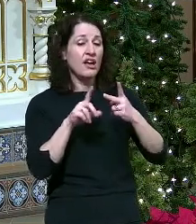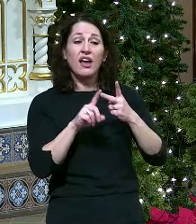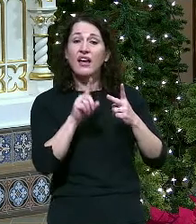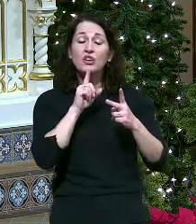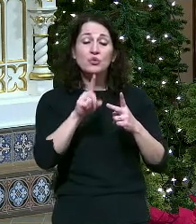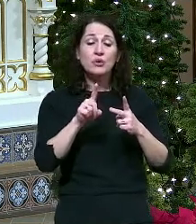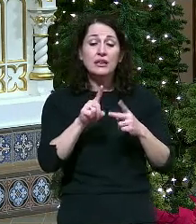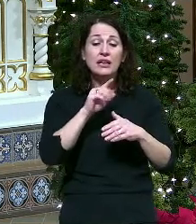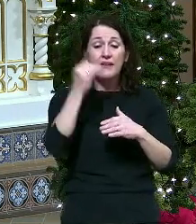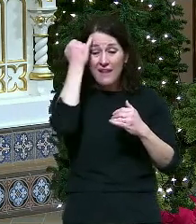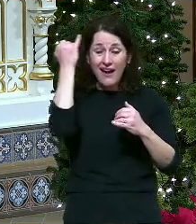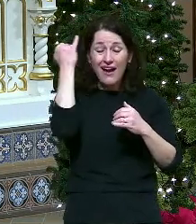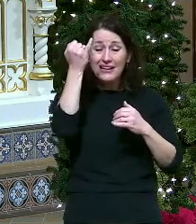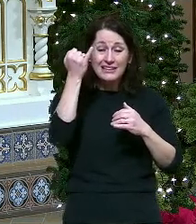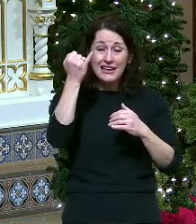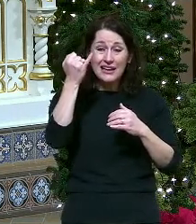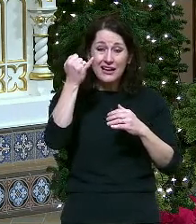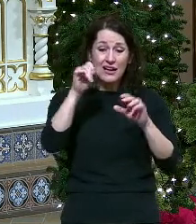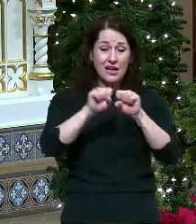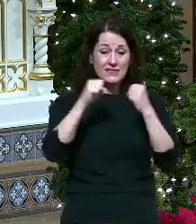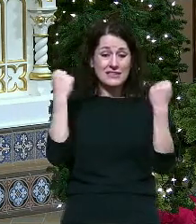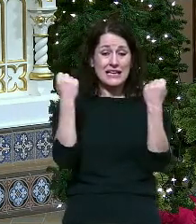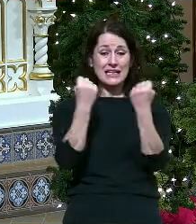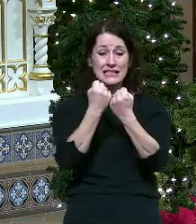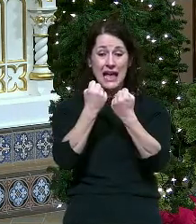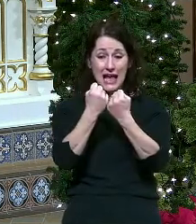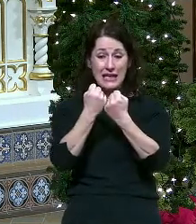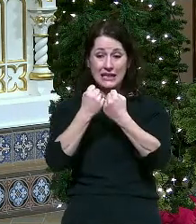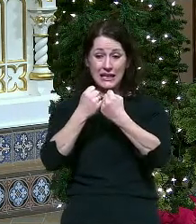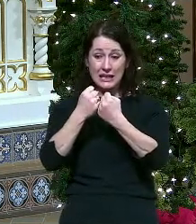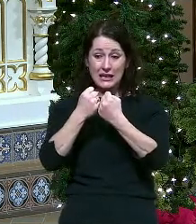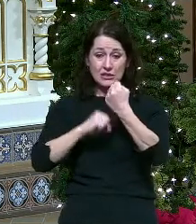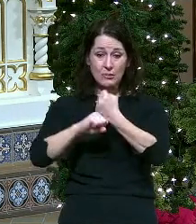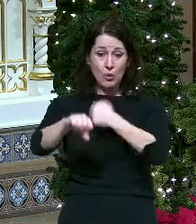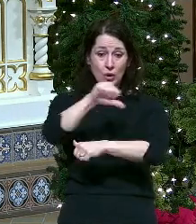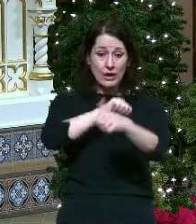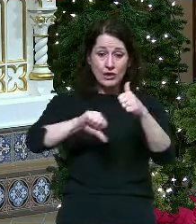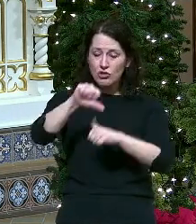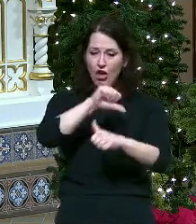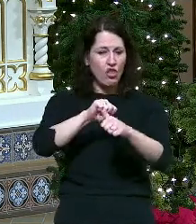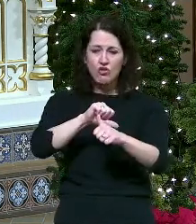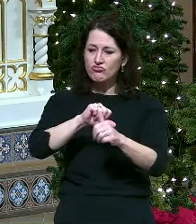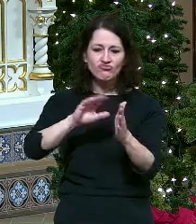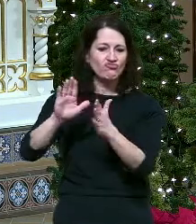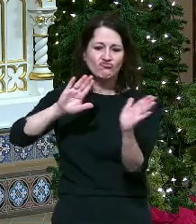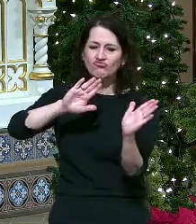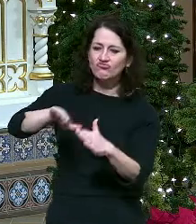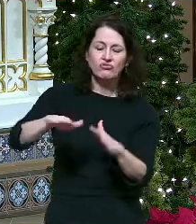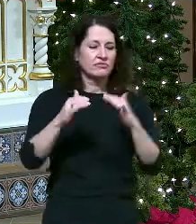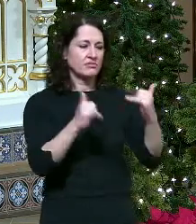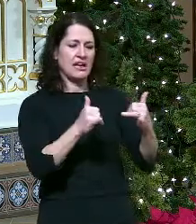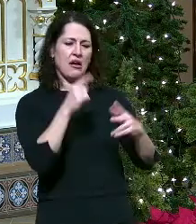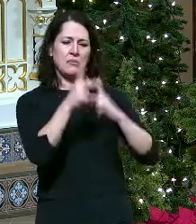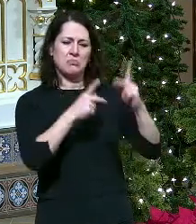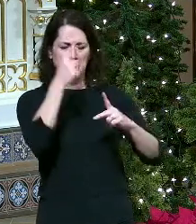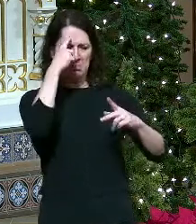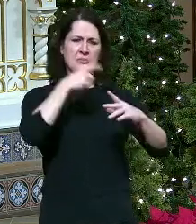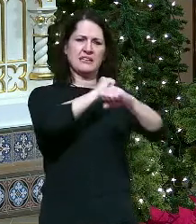the social sense under the guise of defending national interests.